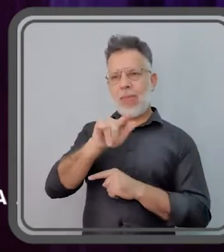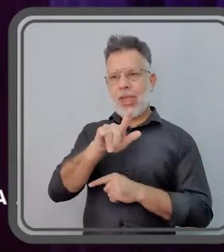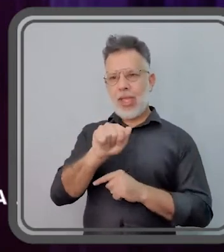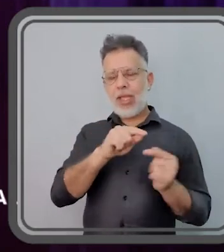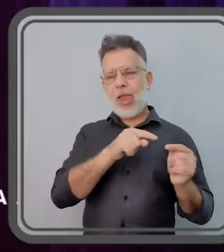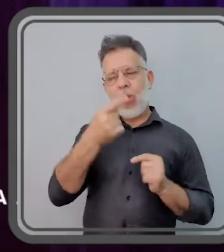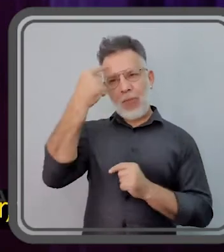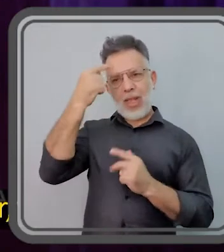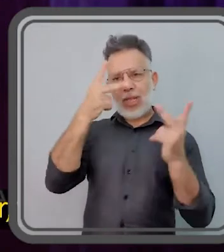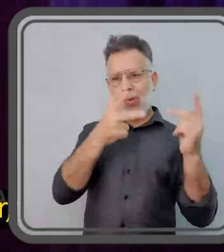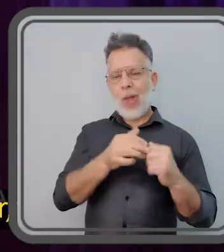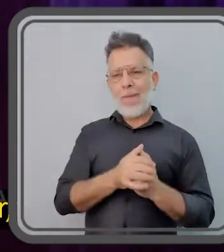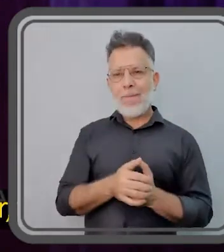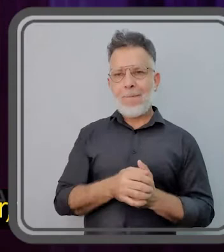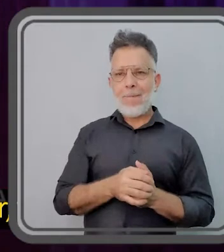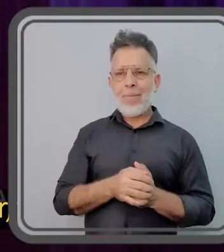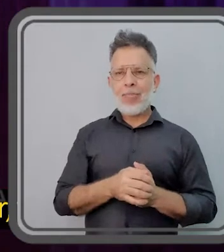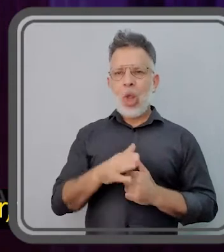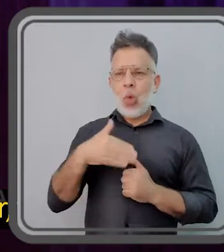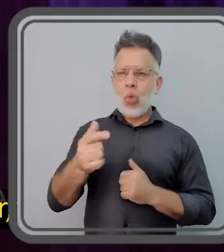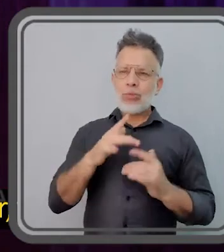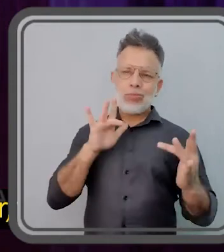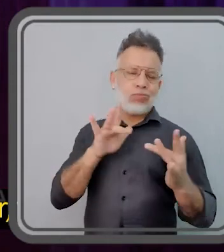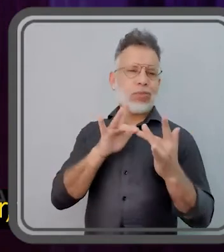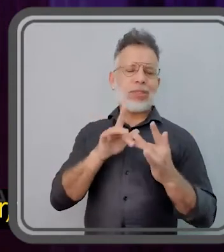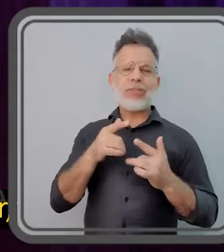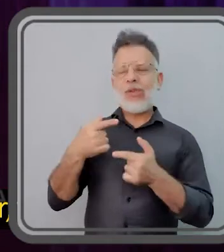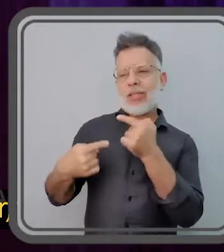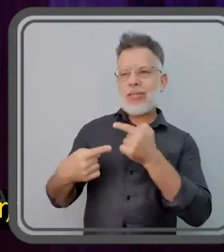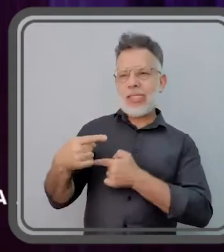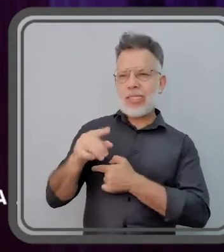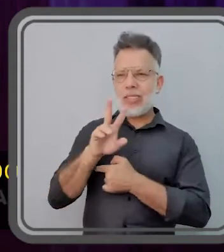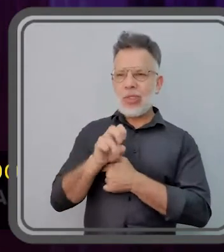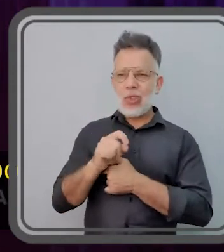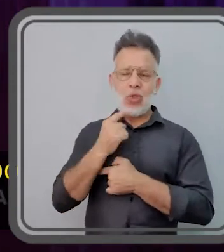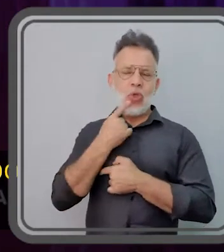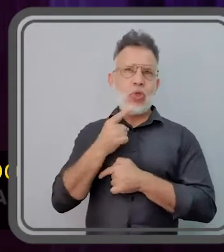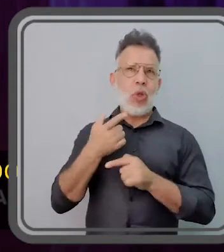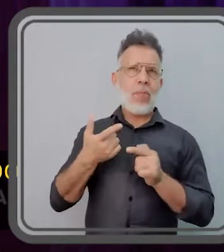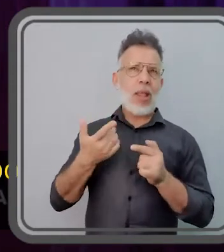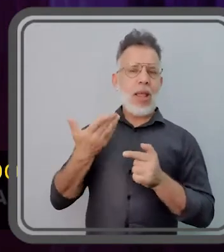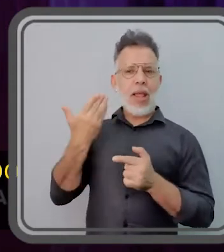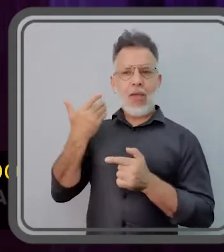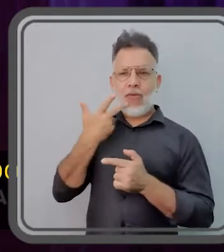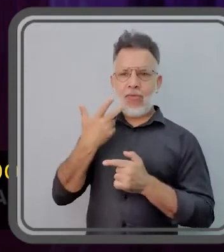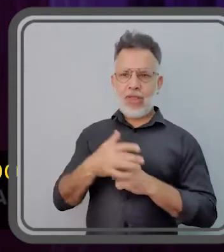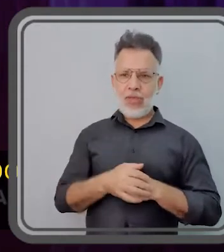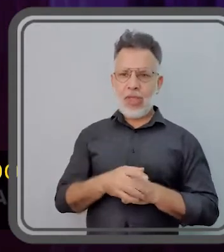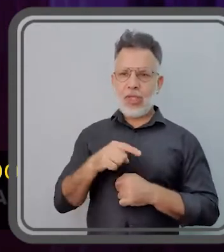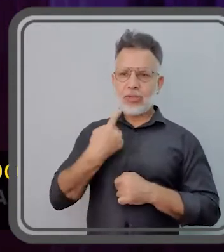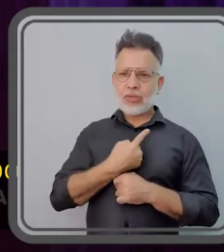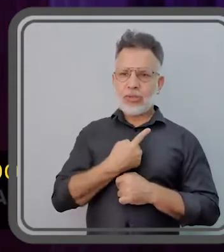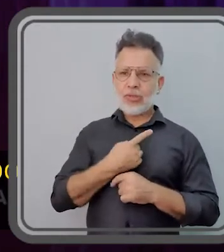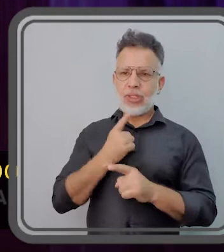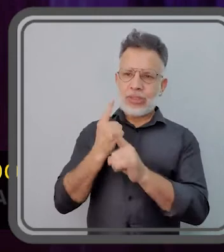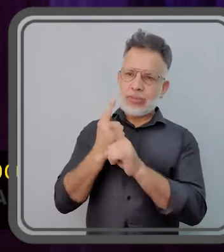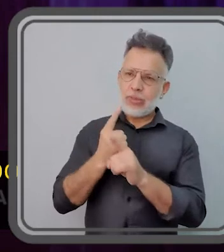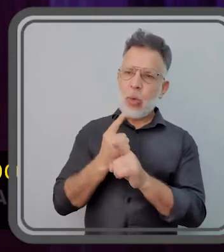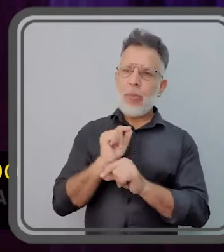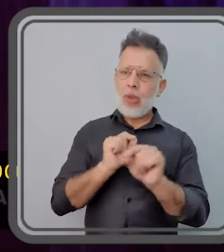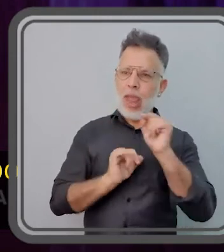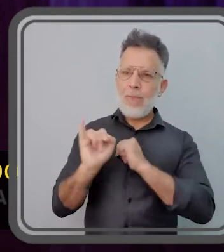think when I connect both the discussion and the previous session, I think we are covering important things, no?